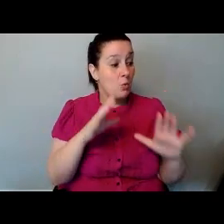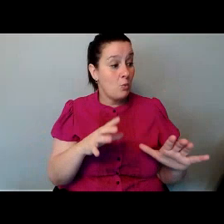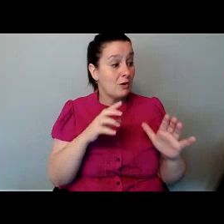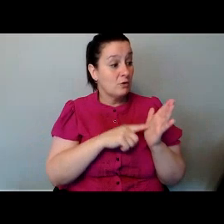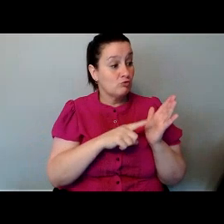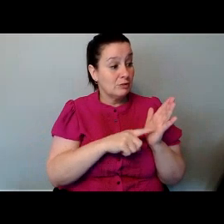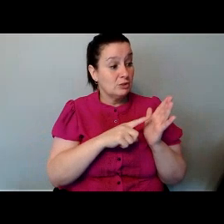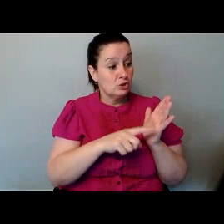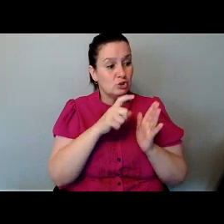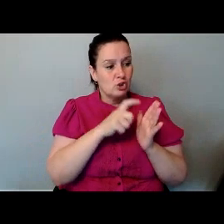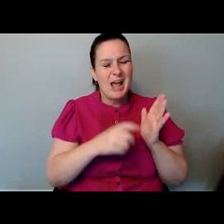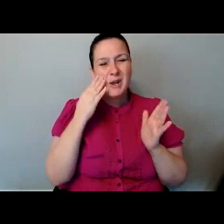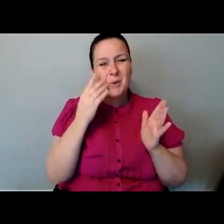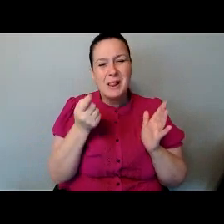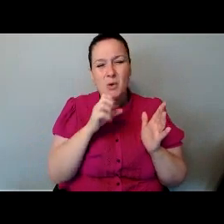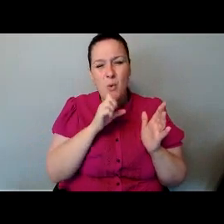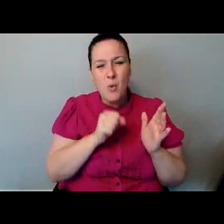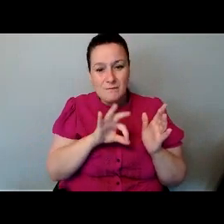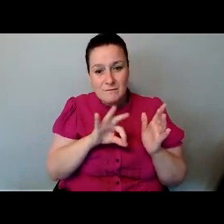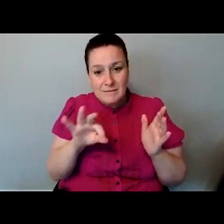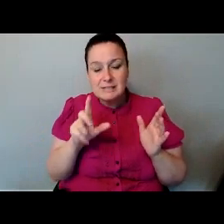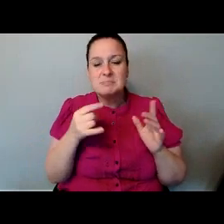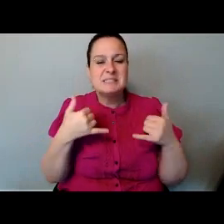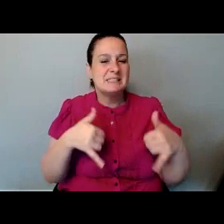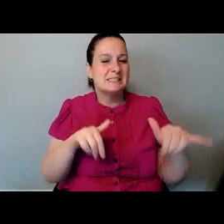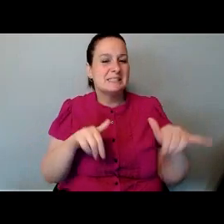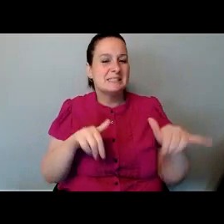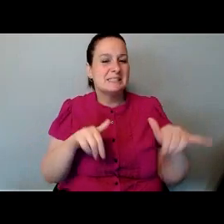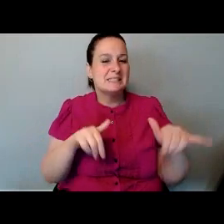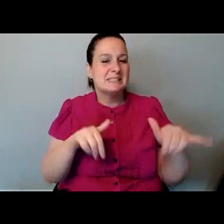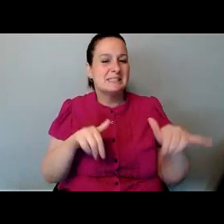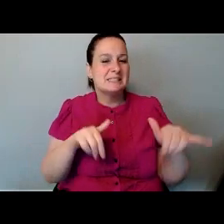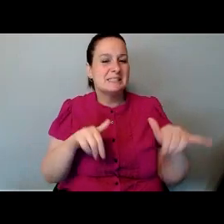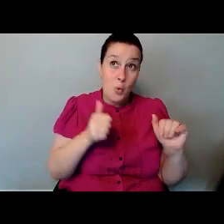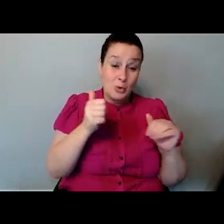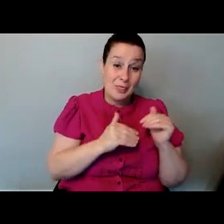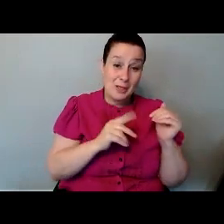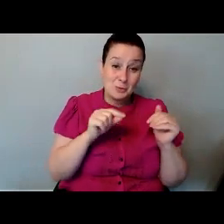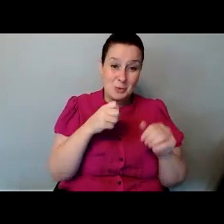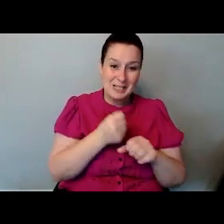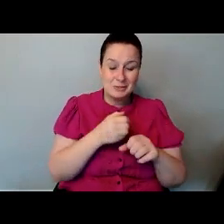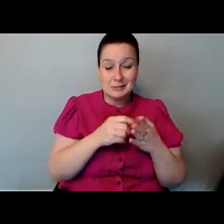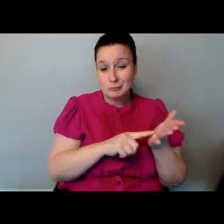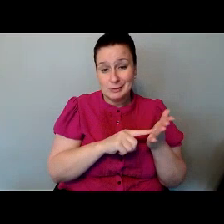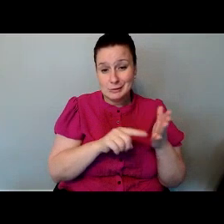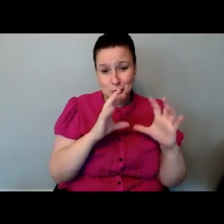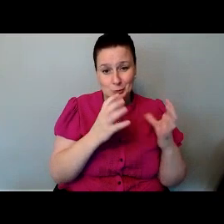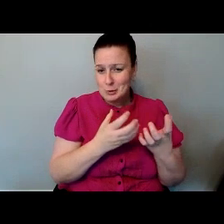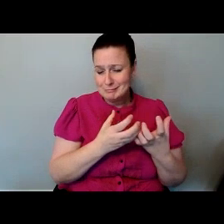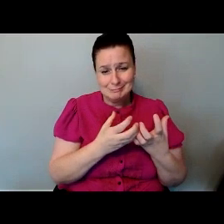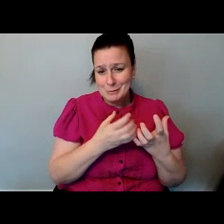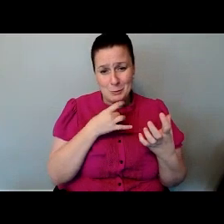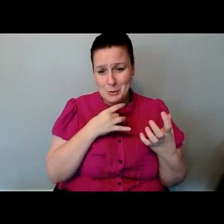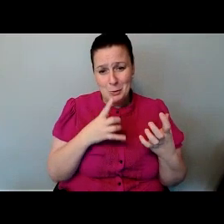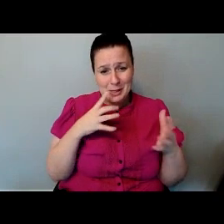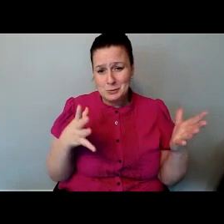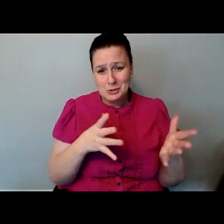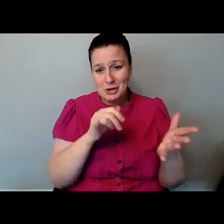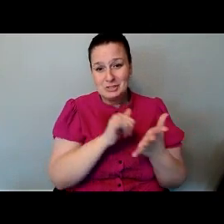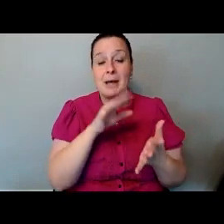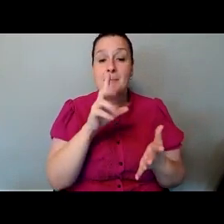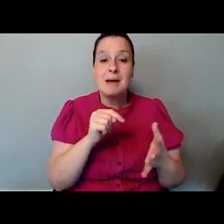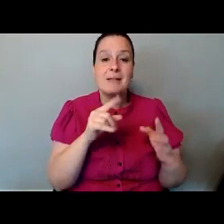little bit out of date, but I just thought that it's older than 20 years, which in the research world we usually don't necessarily like to encourage. But I did